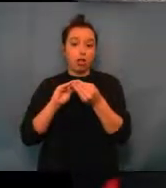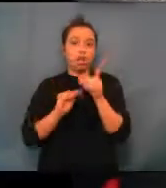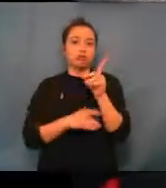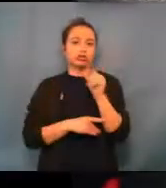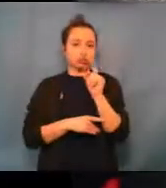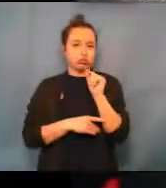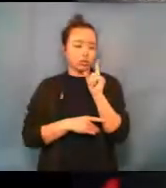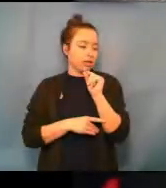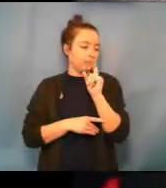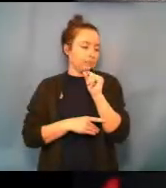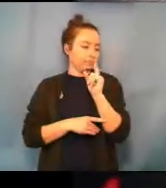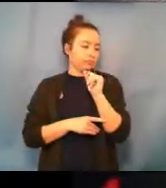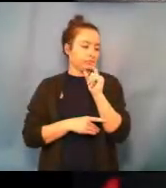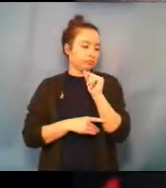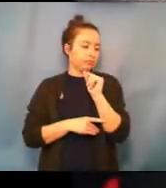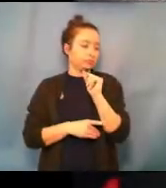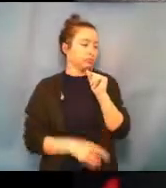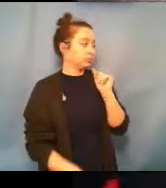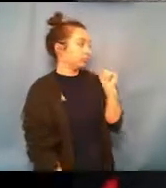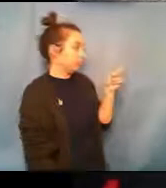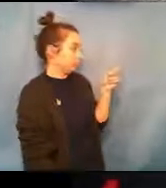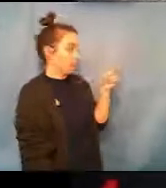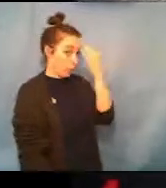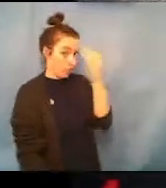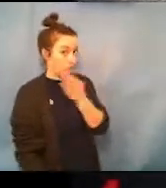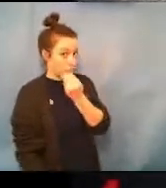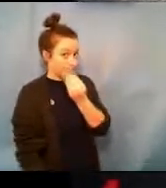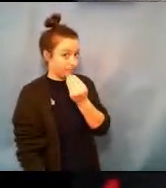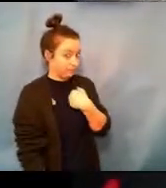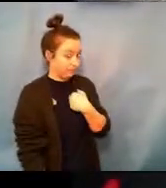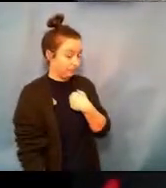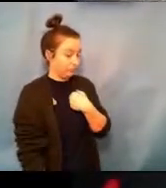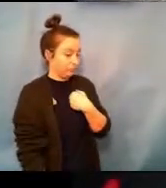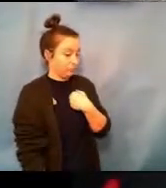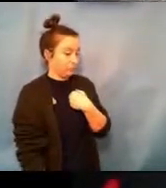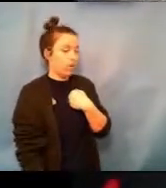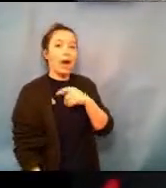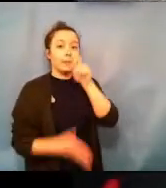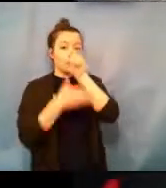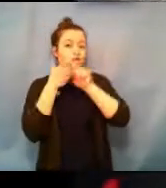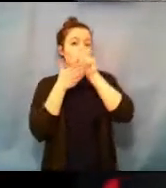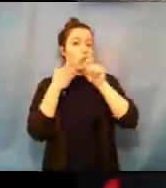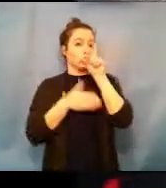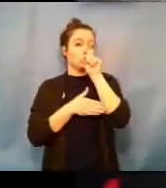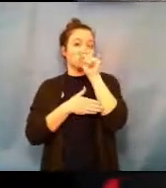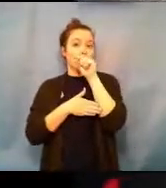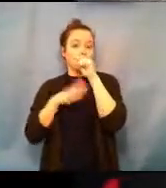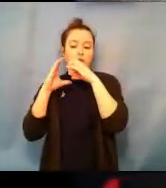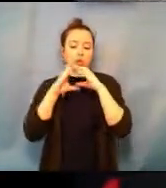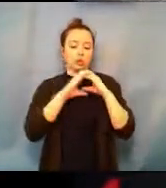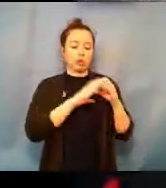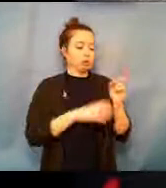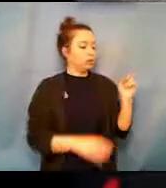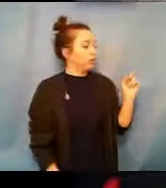is 20, and the part we know is 14. I'm going to draw my whole, I'm going to draw 20